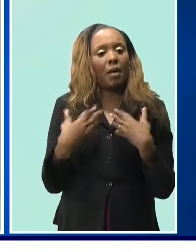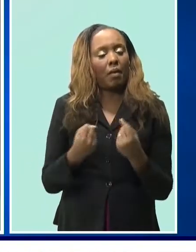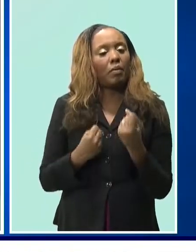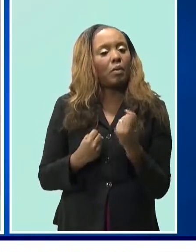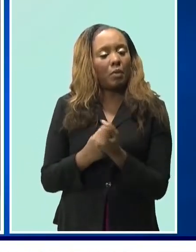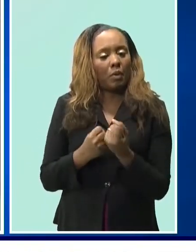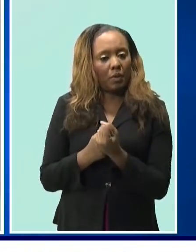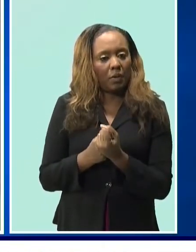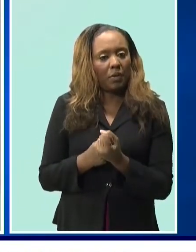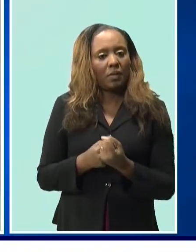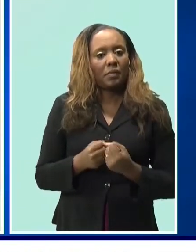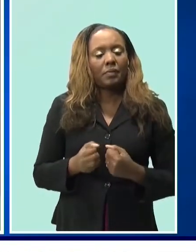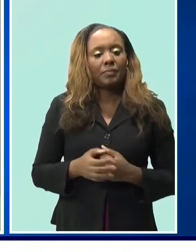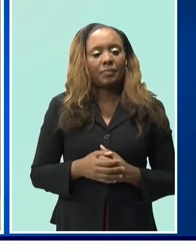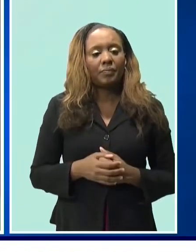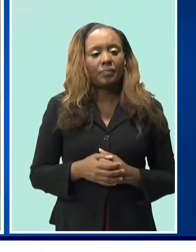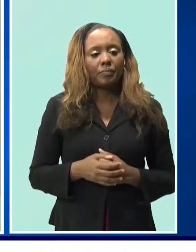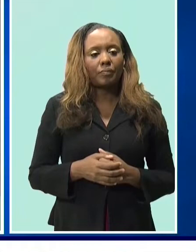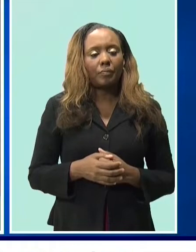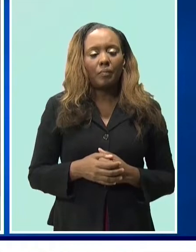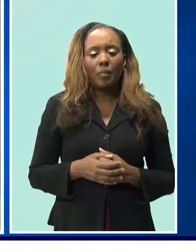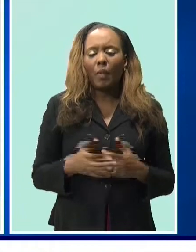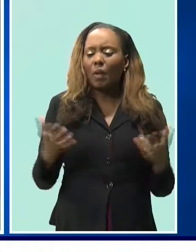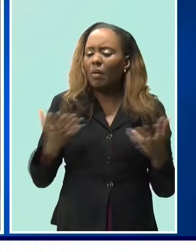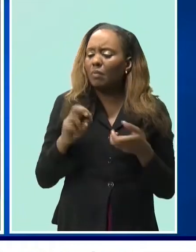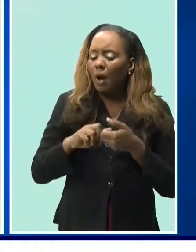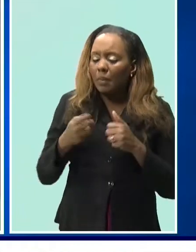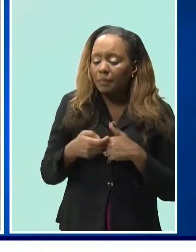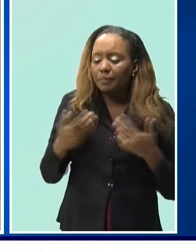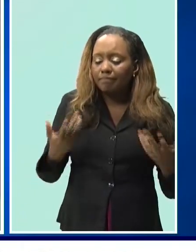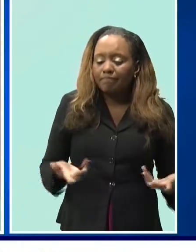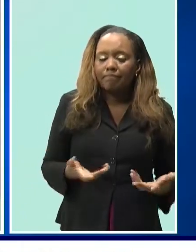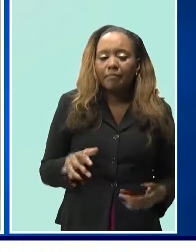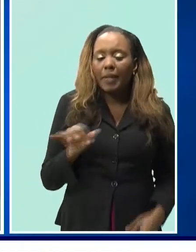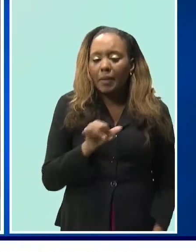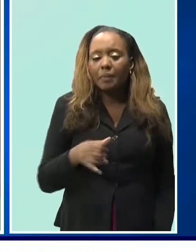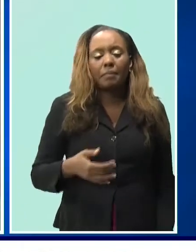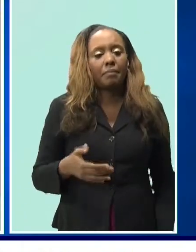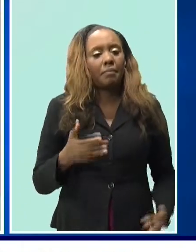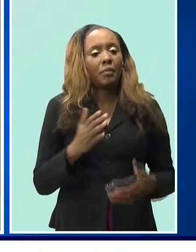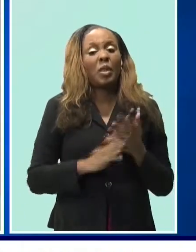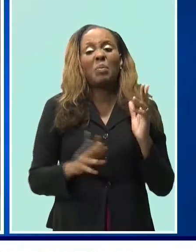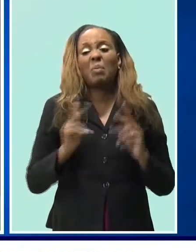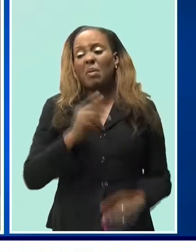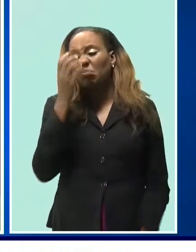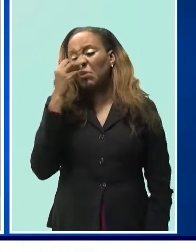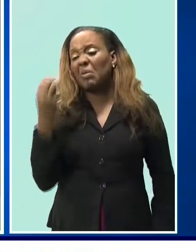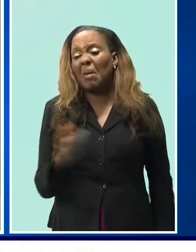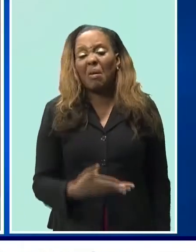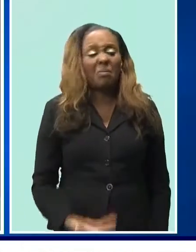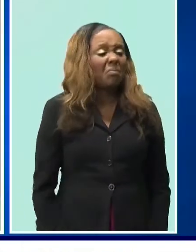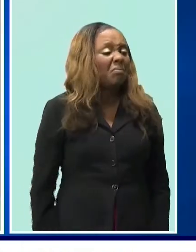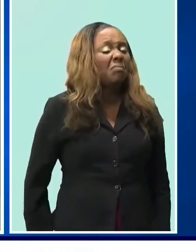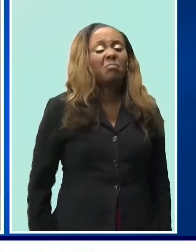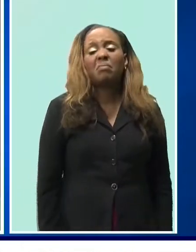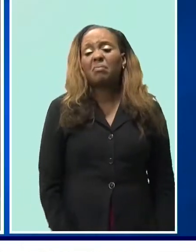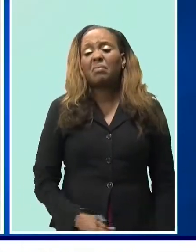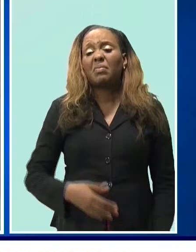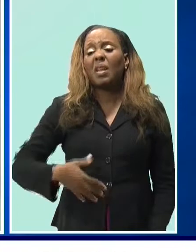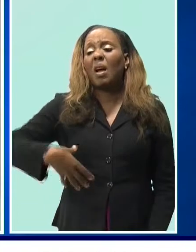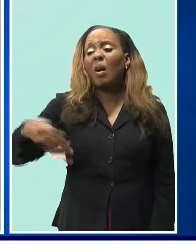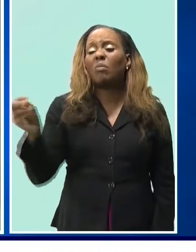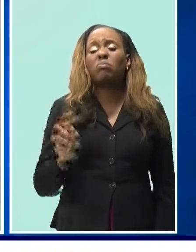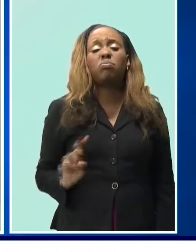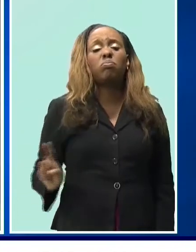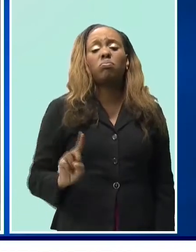also supports. In terms of what's worrying, same as Mr. Carter, there is some complacency amongst persons. You are seeing persons